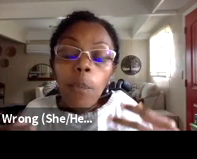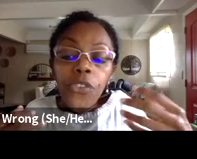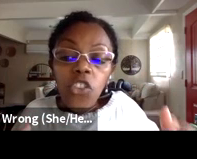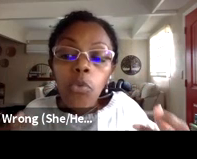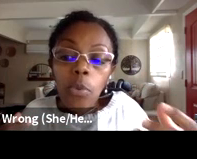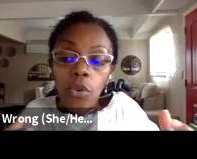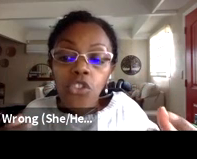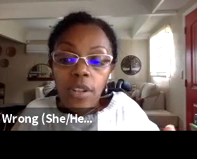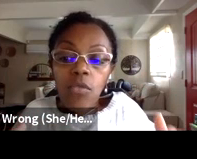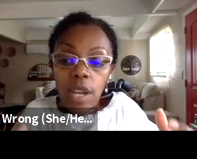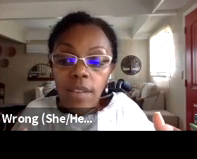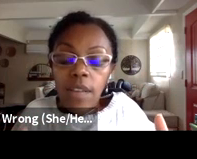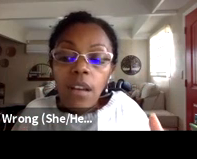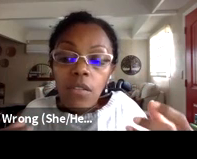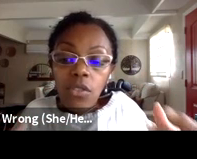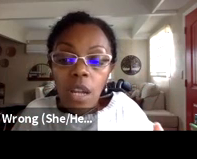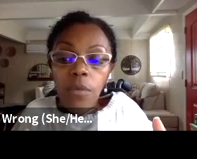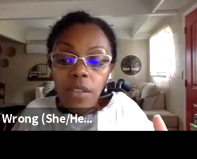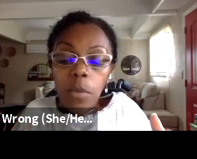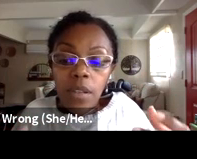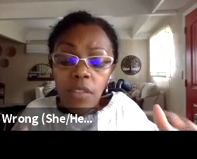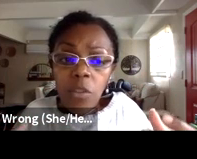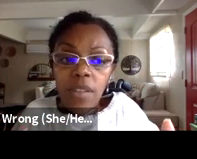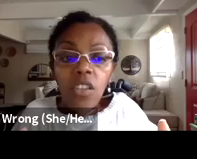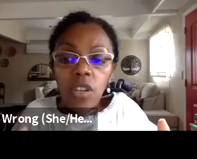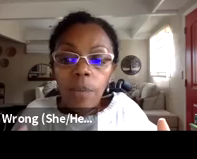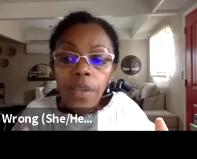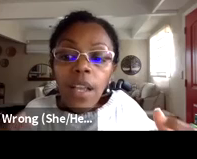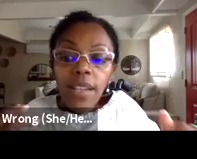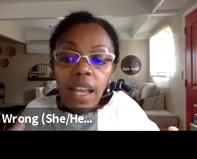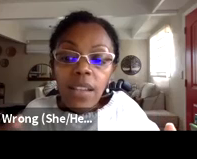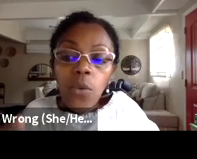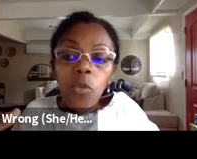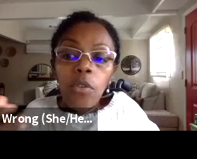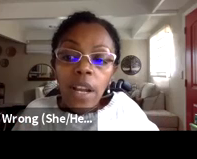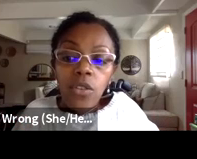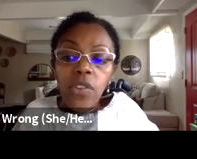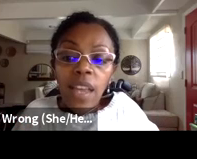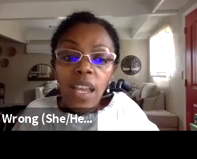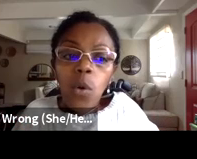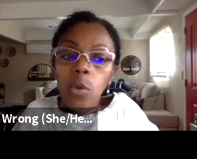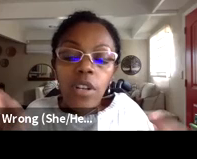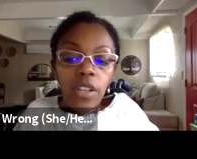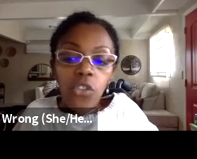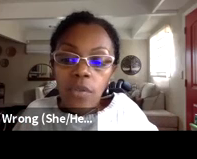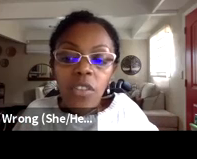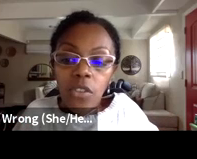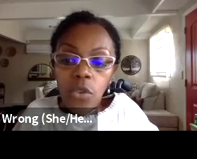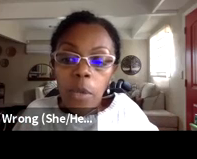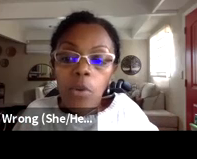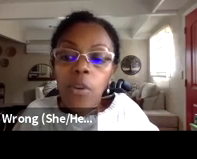experience disproportionate rates of crime and victimization. And yet service providers say, well, we rarely